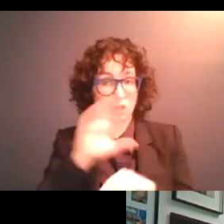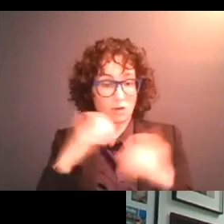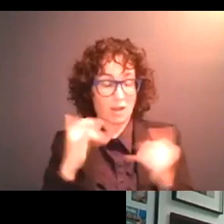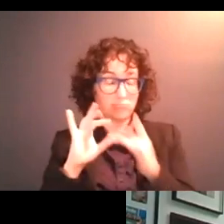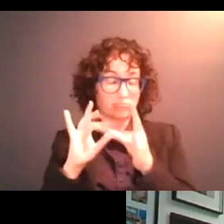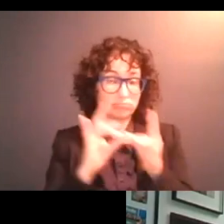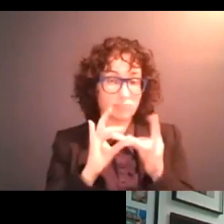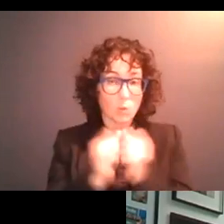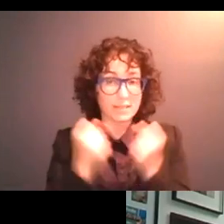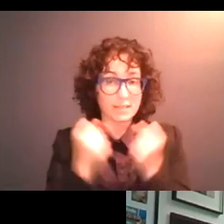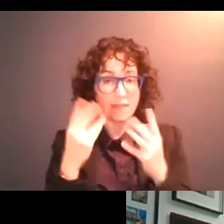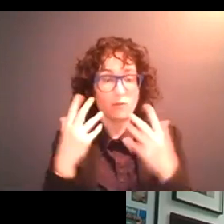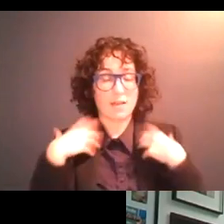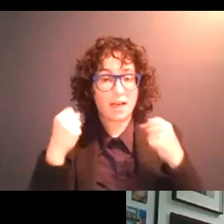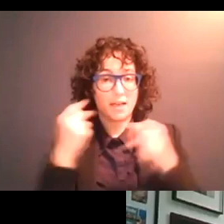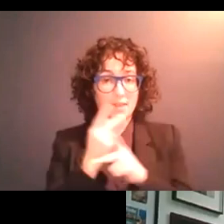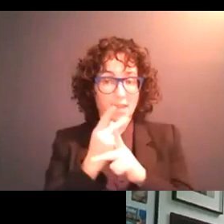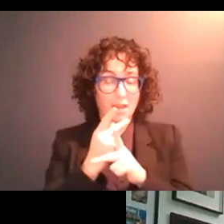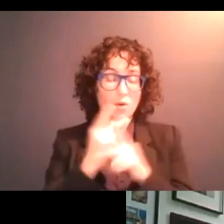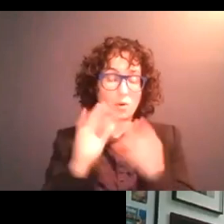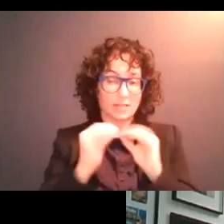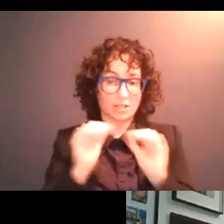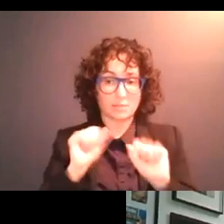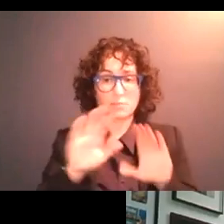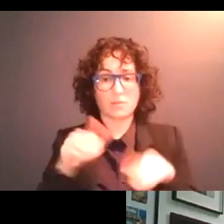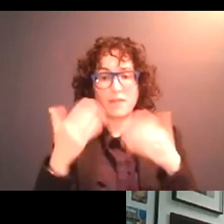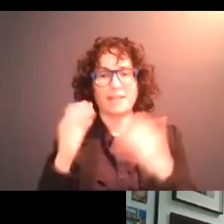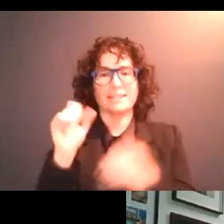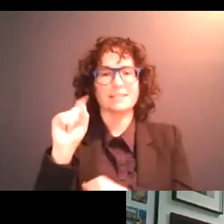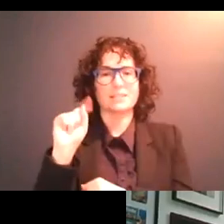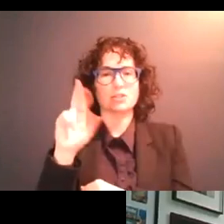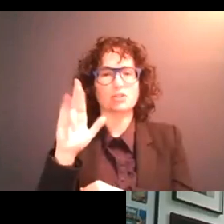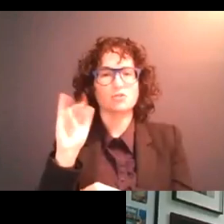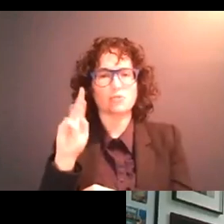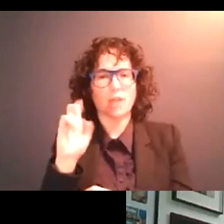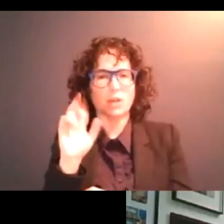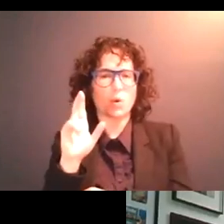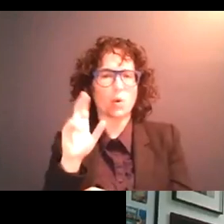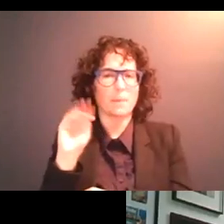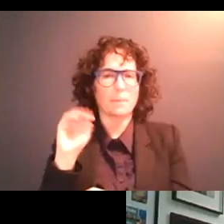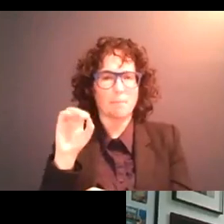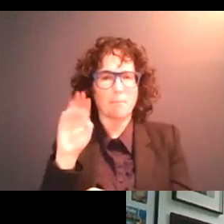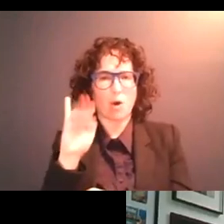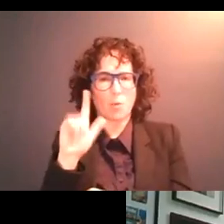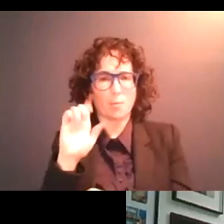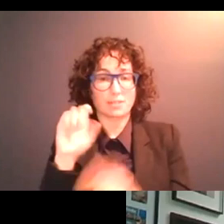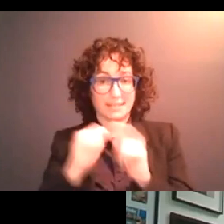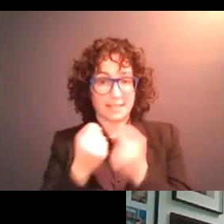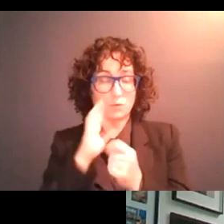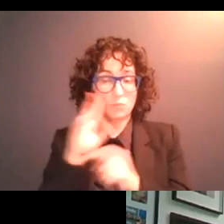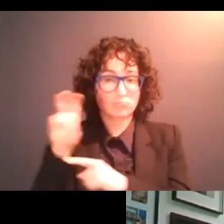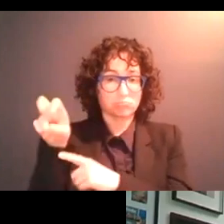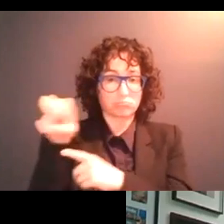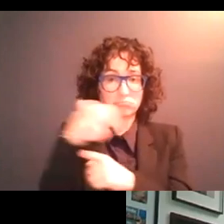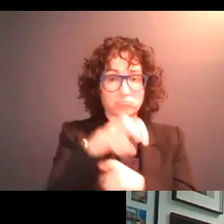several healthcare organizations to provide what we call strike teams or mobile teams that actually go out to employers, especially in sectors